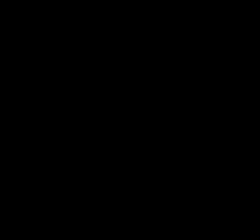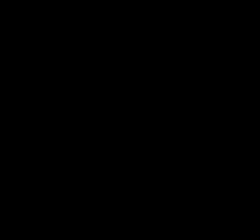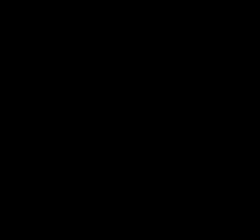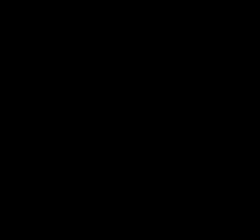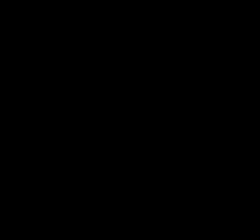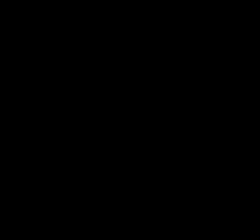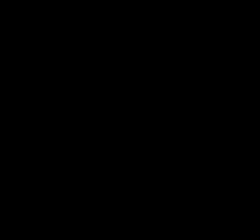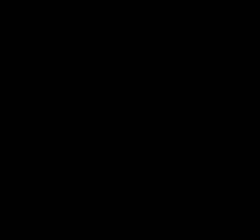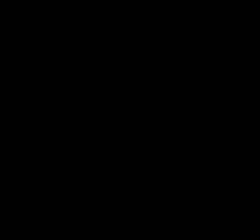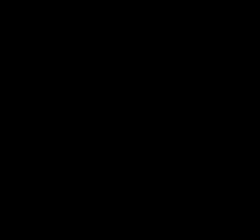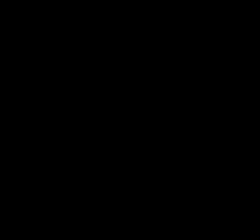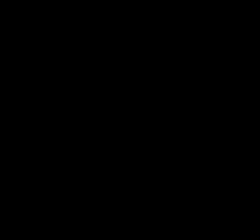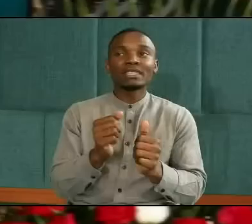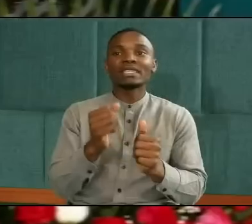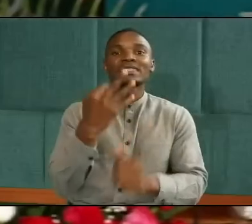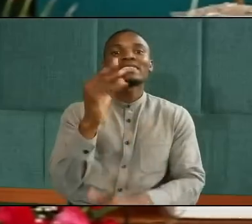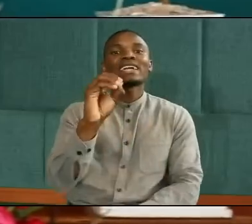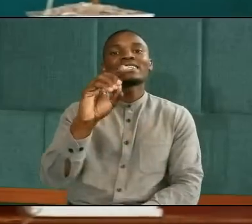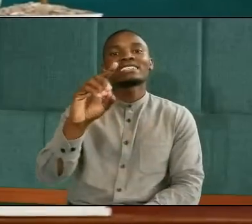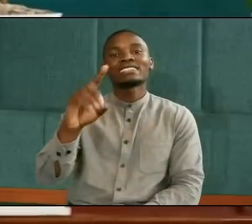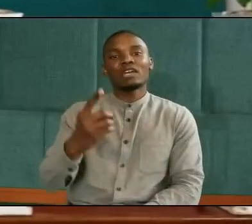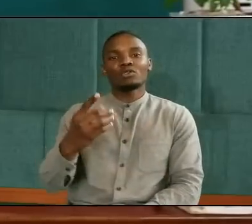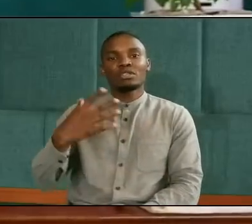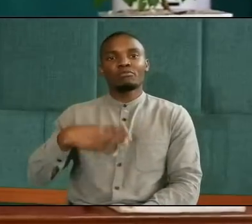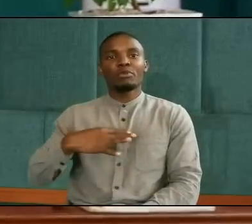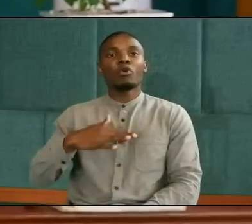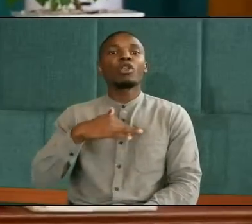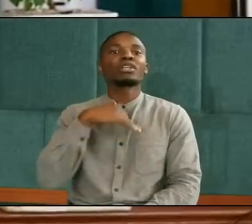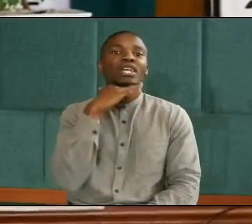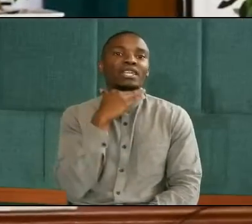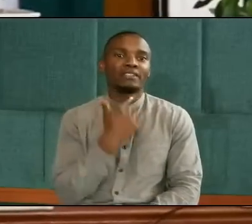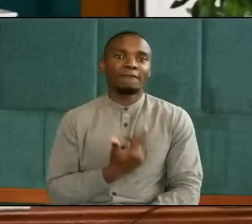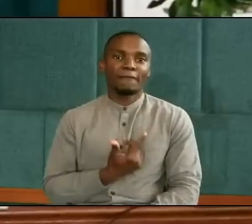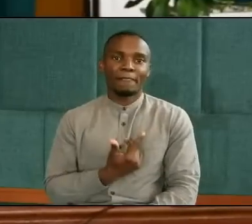1755, 30,000.